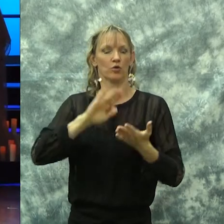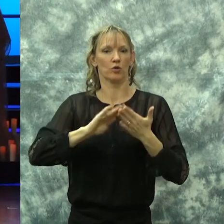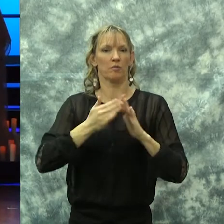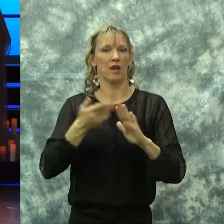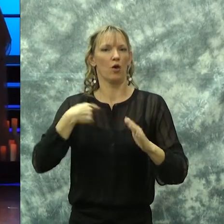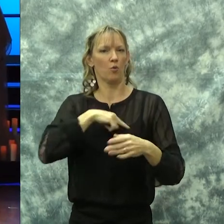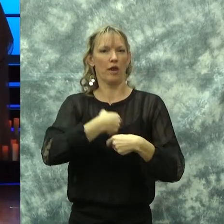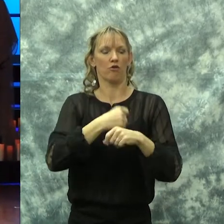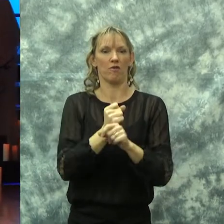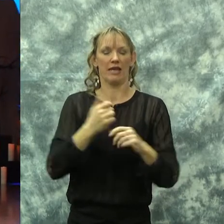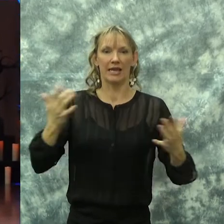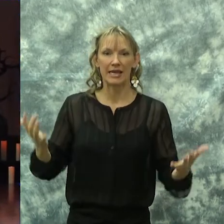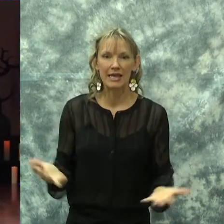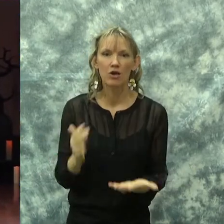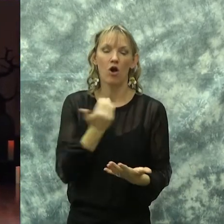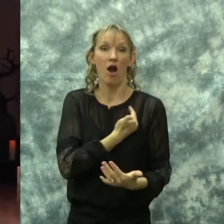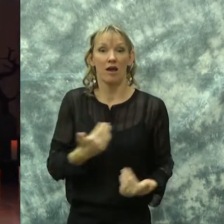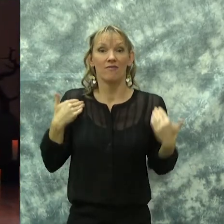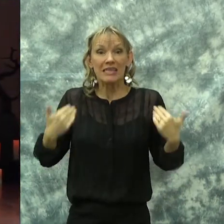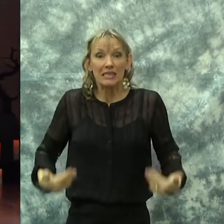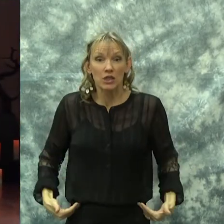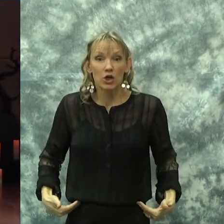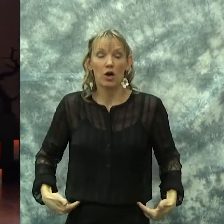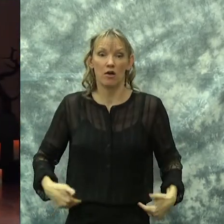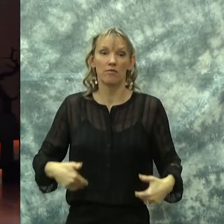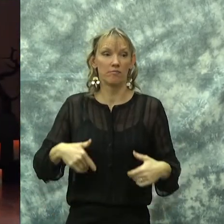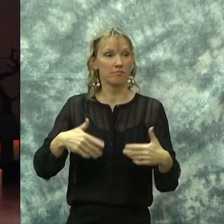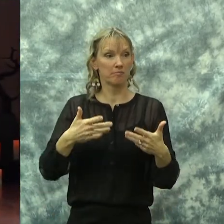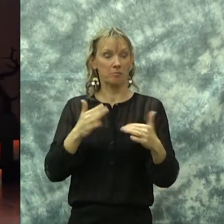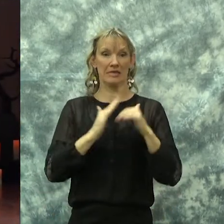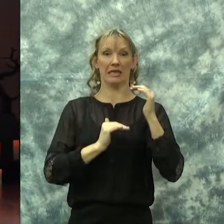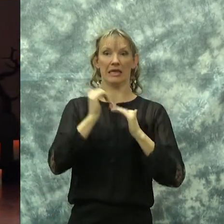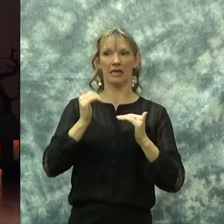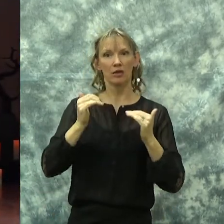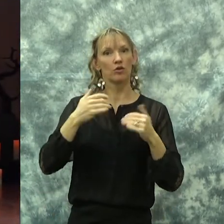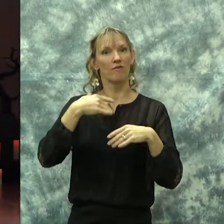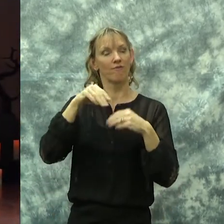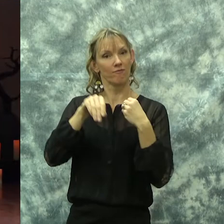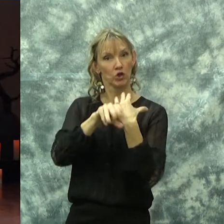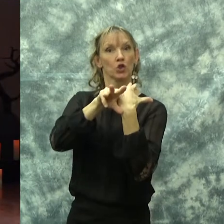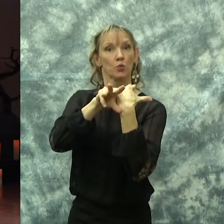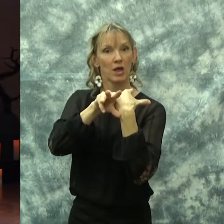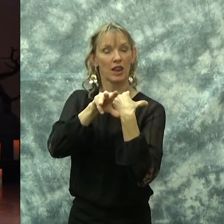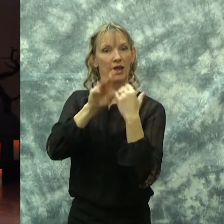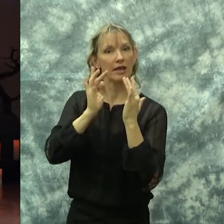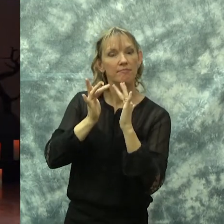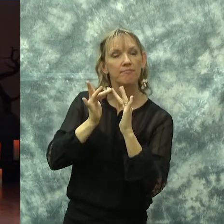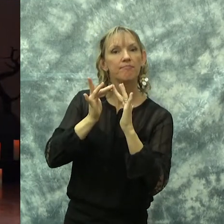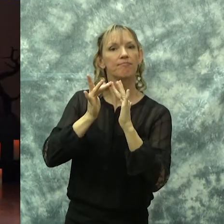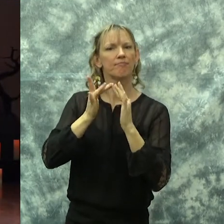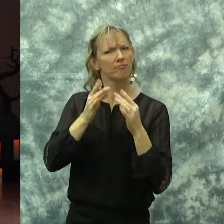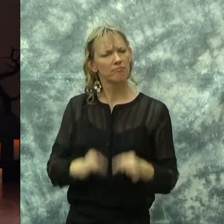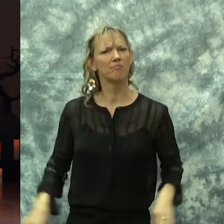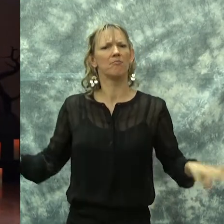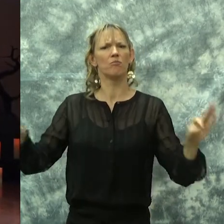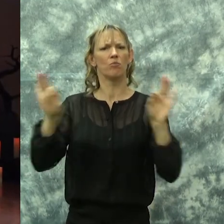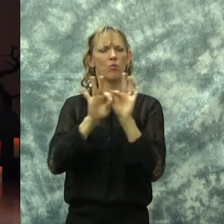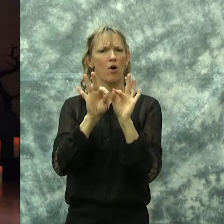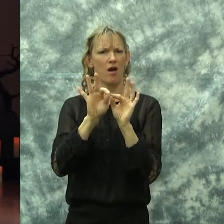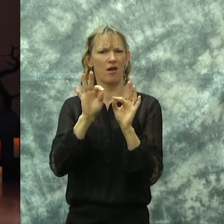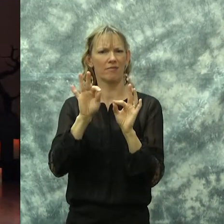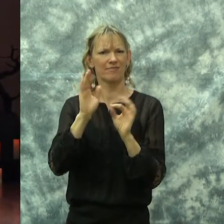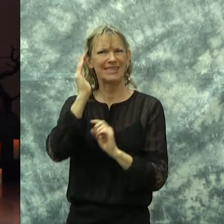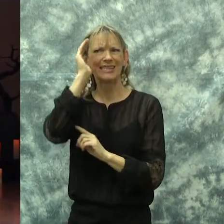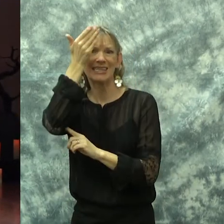We create it here in our physical sanctuary. We seek to create it virtually, and it's so important in what seems like